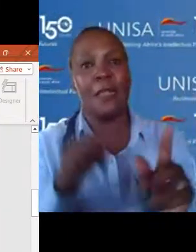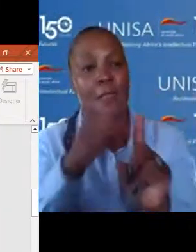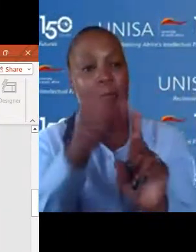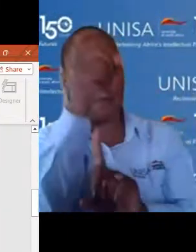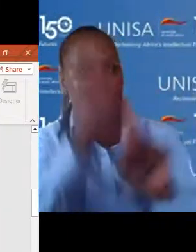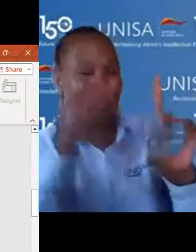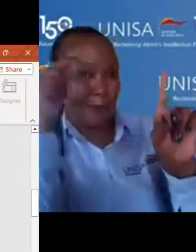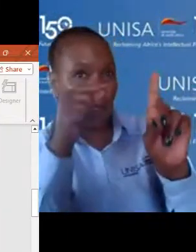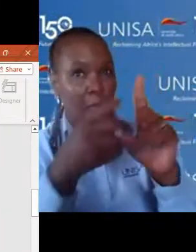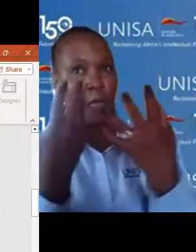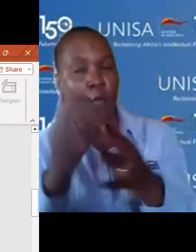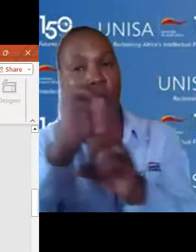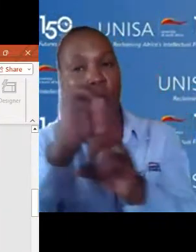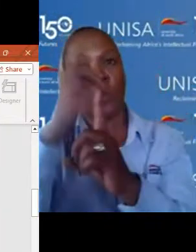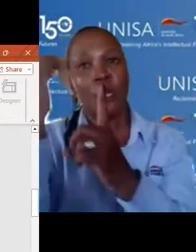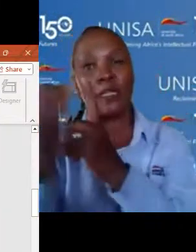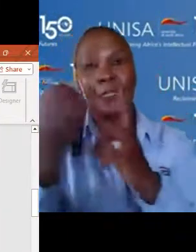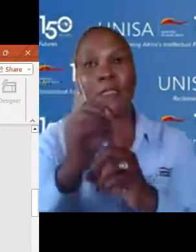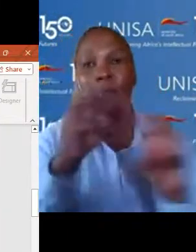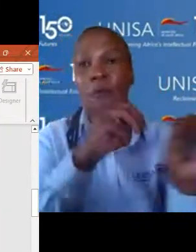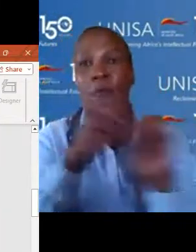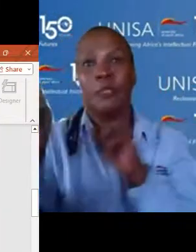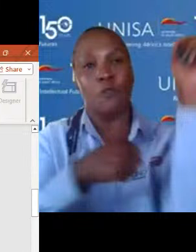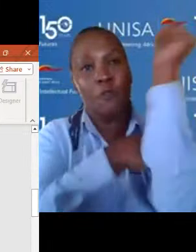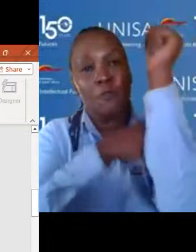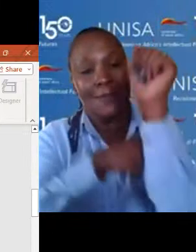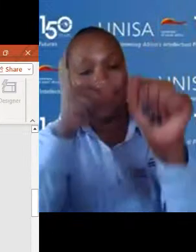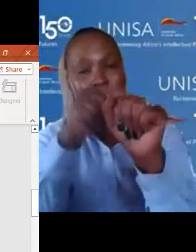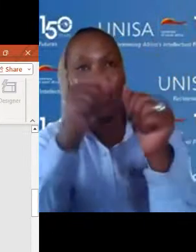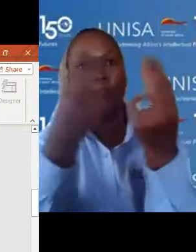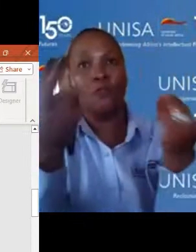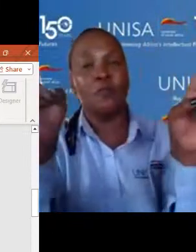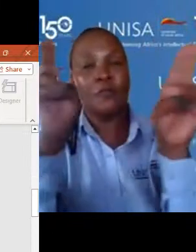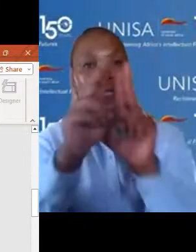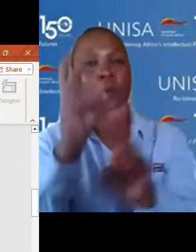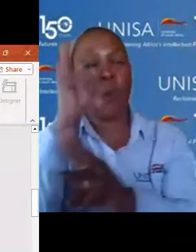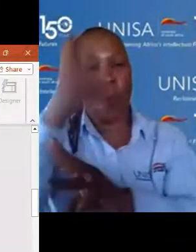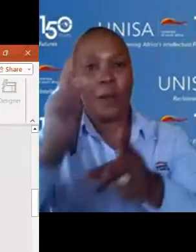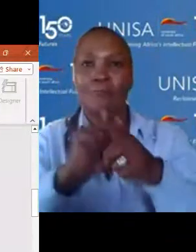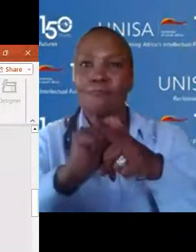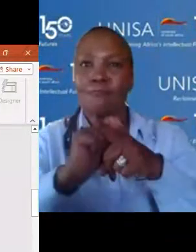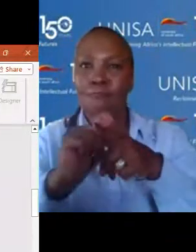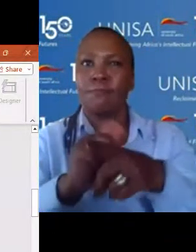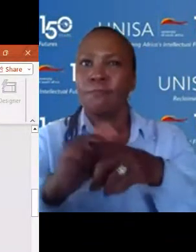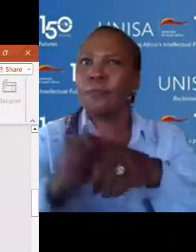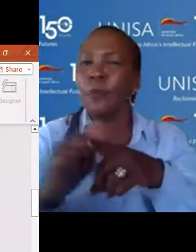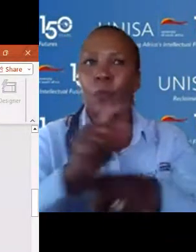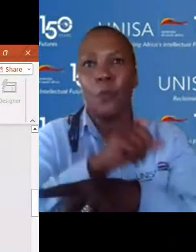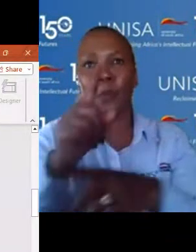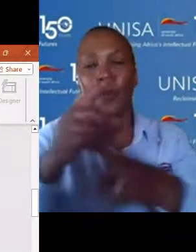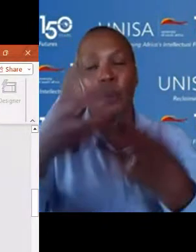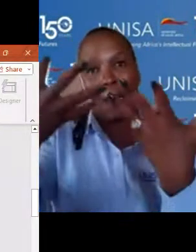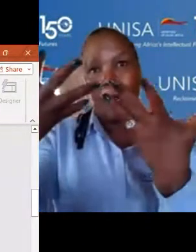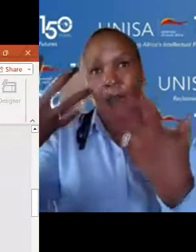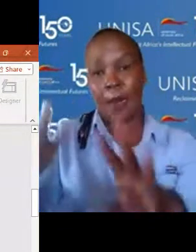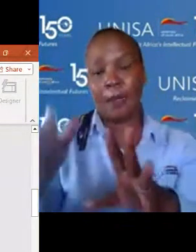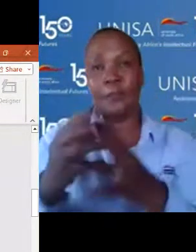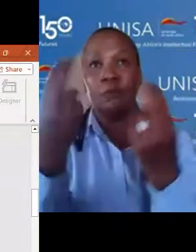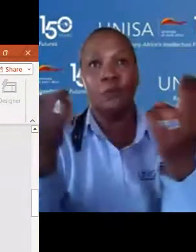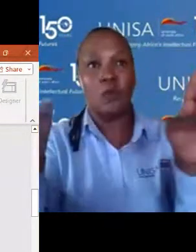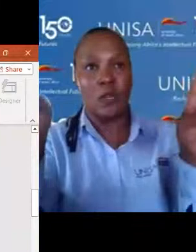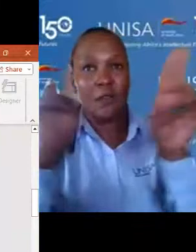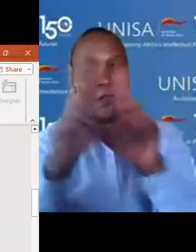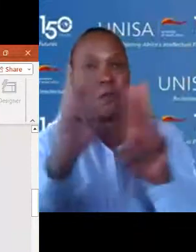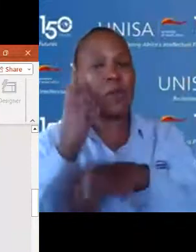and mobility officer in that university will actually train you. And when you are done with university and you need a job,